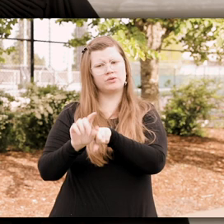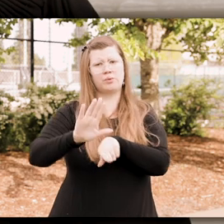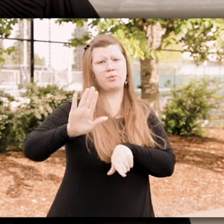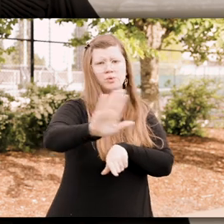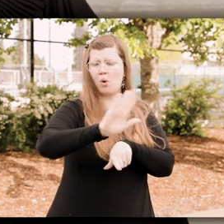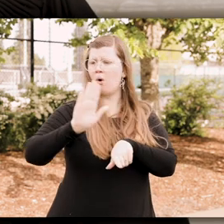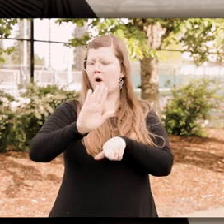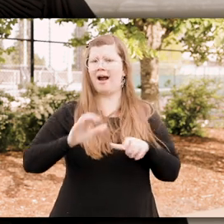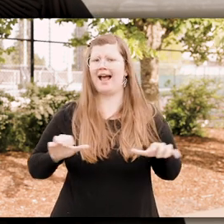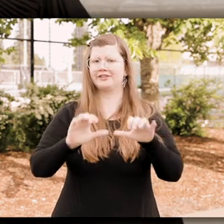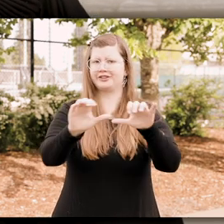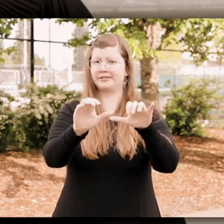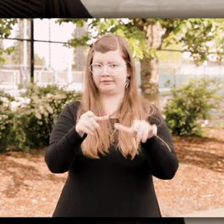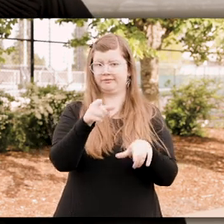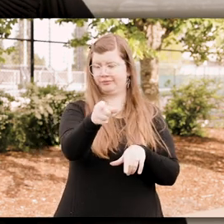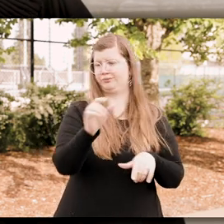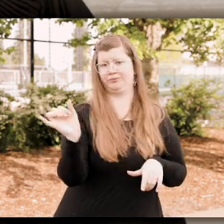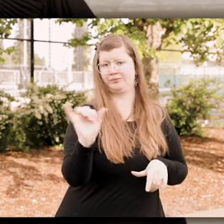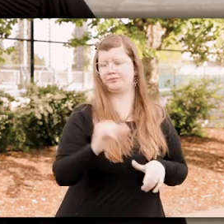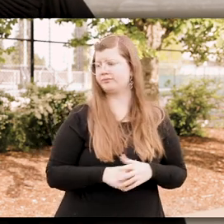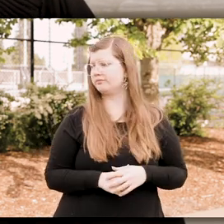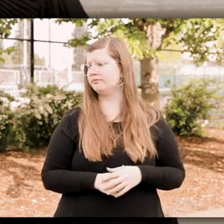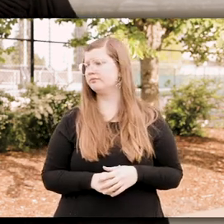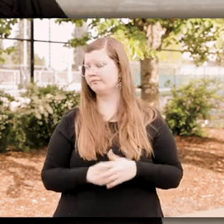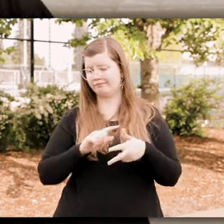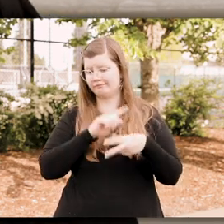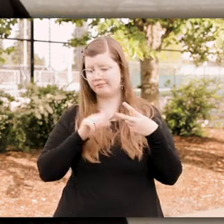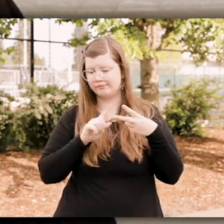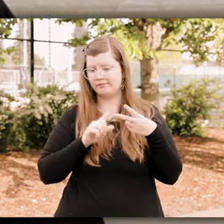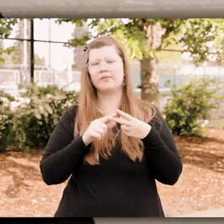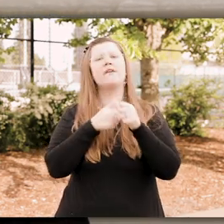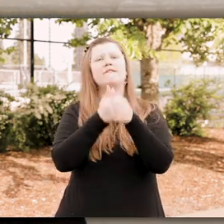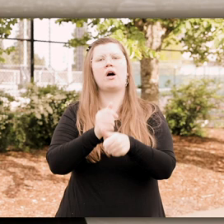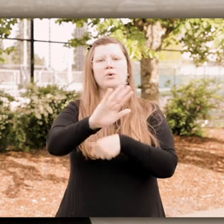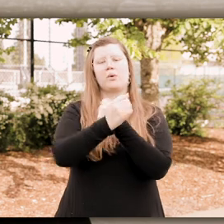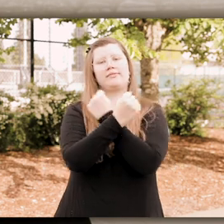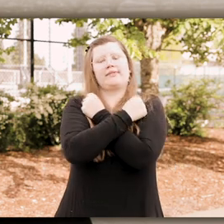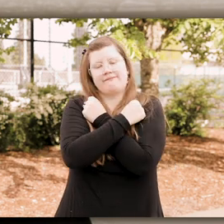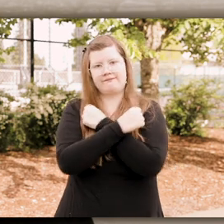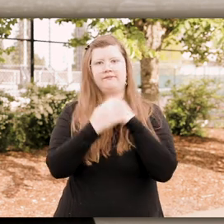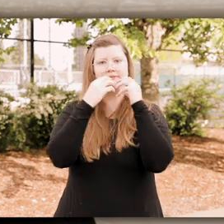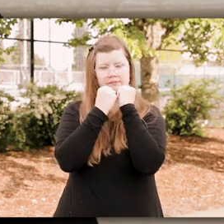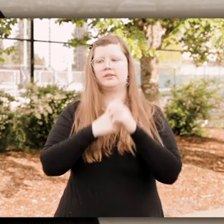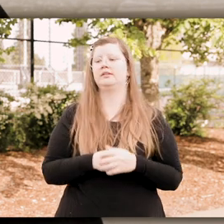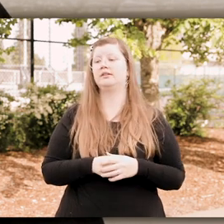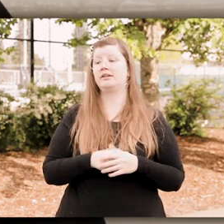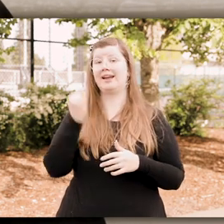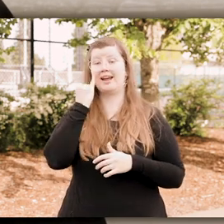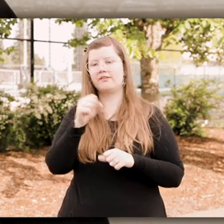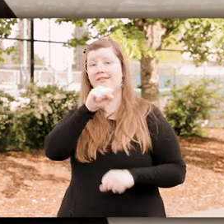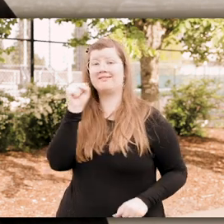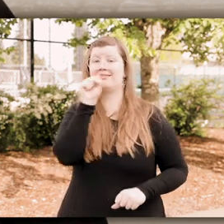Next, follow your love. Work is not work when you love it. All the little things,